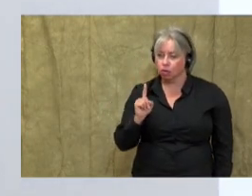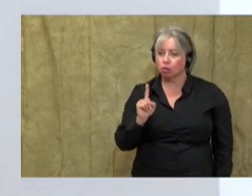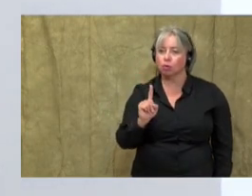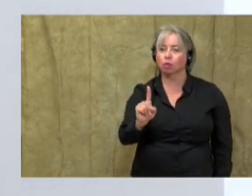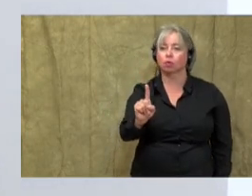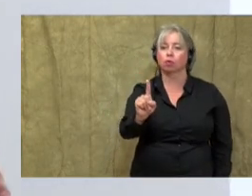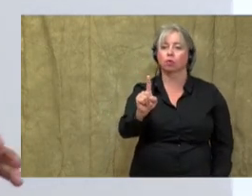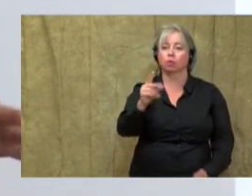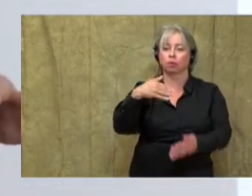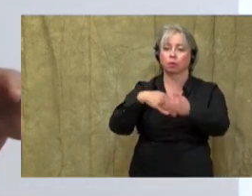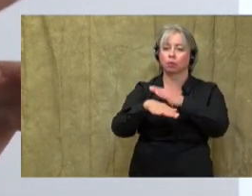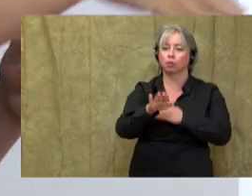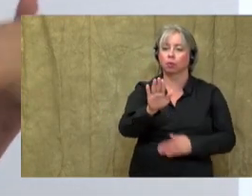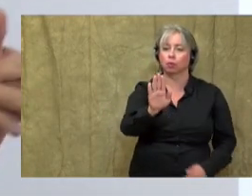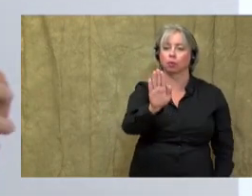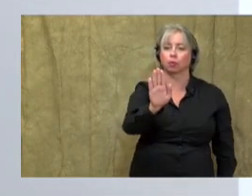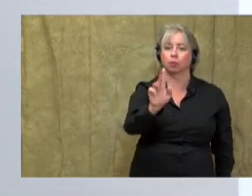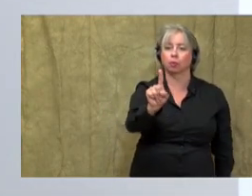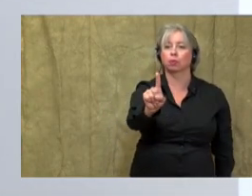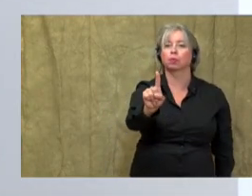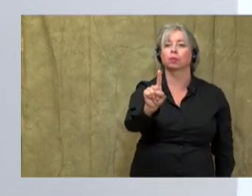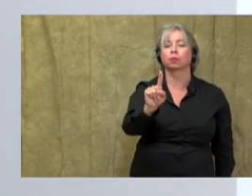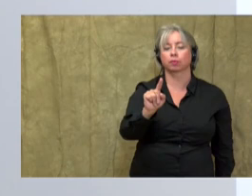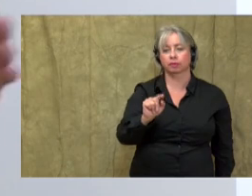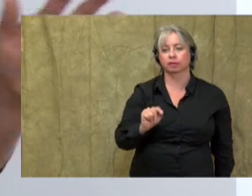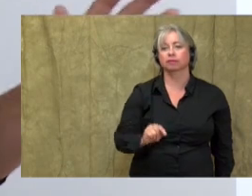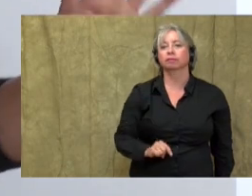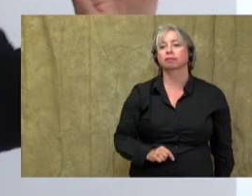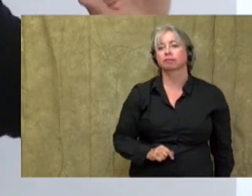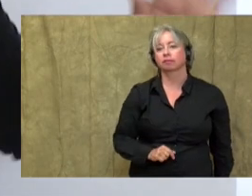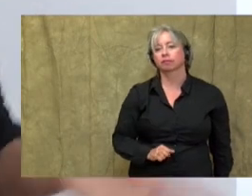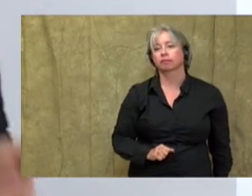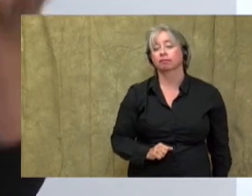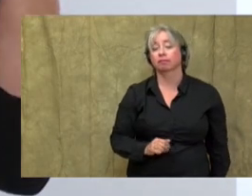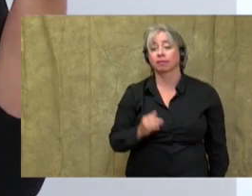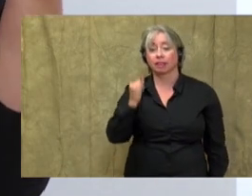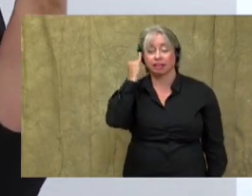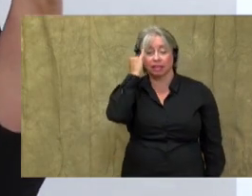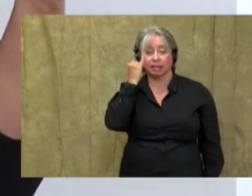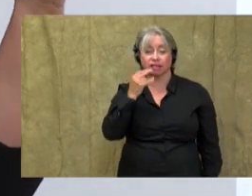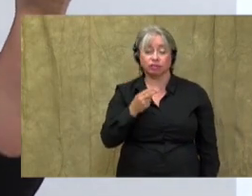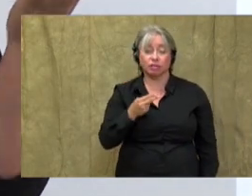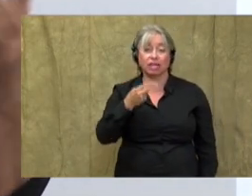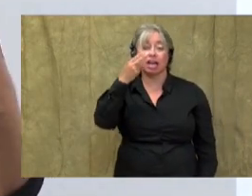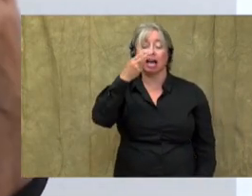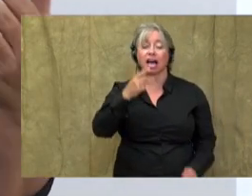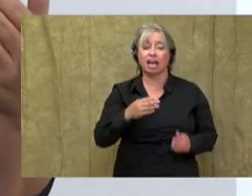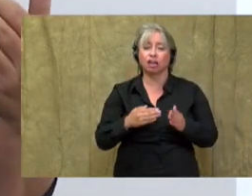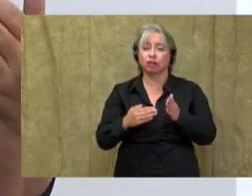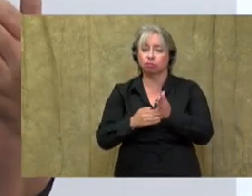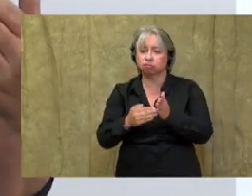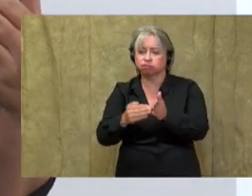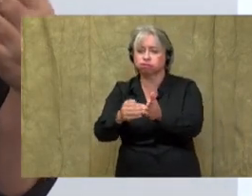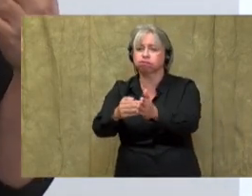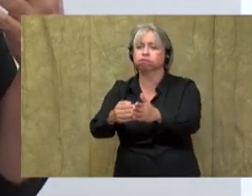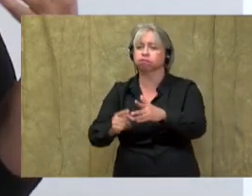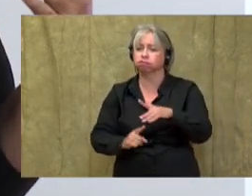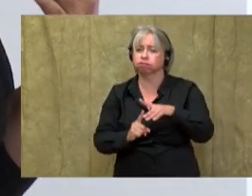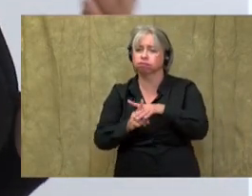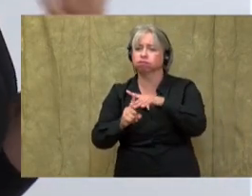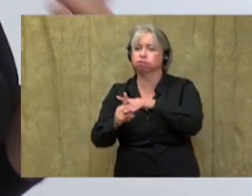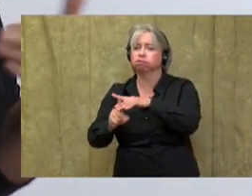that gateway. Another person passing through that gateway. But if we had a higher frequency, what you would picture